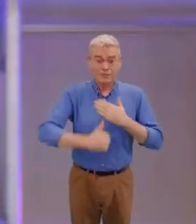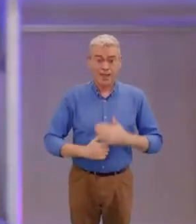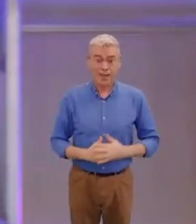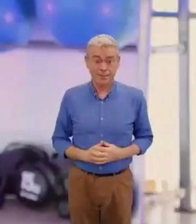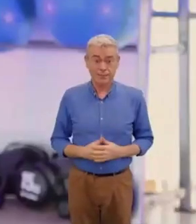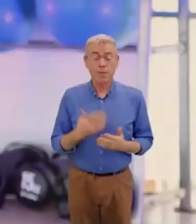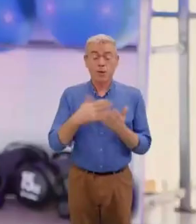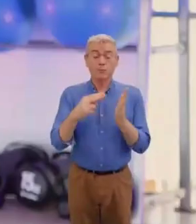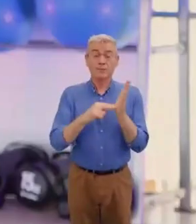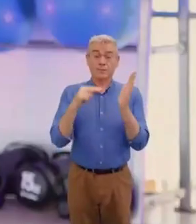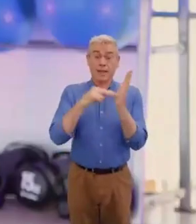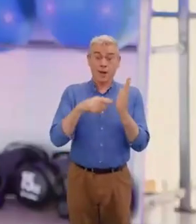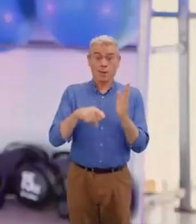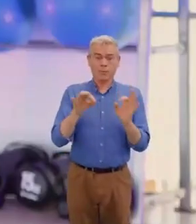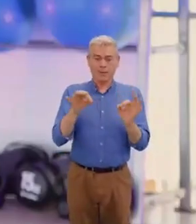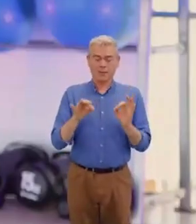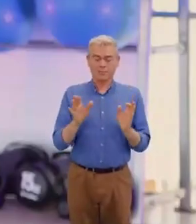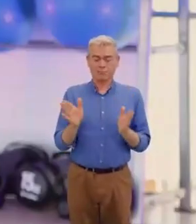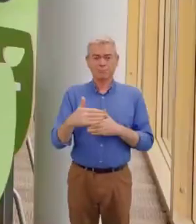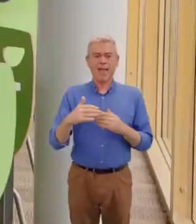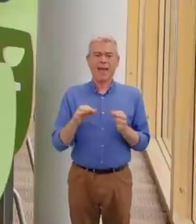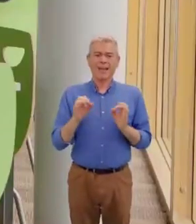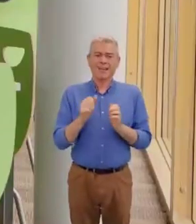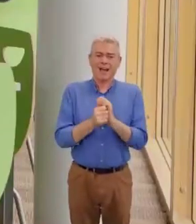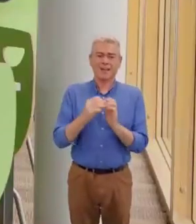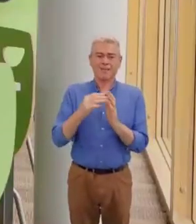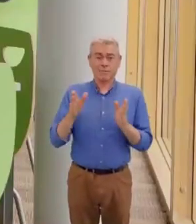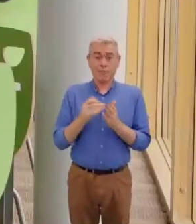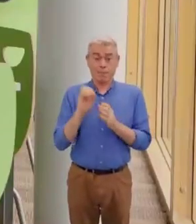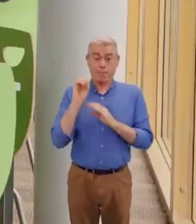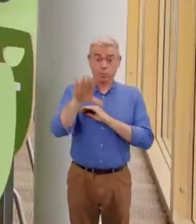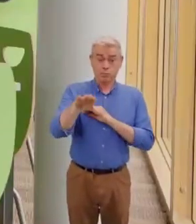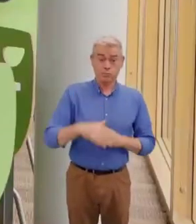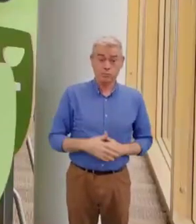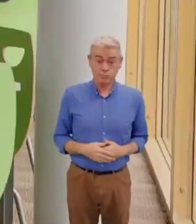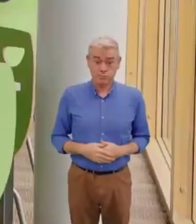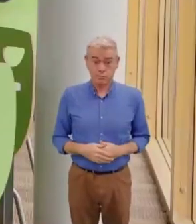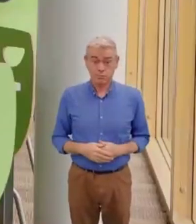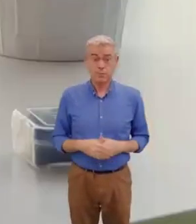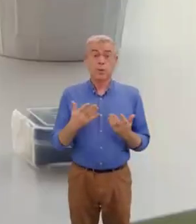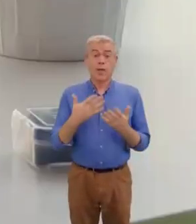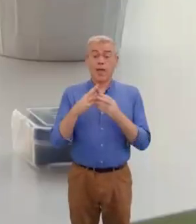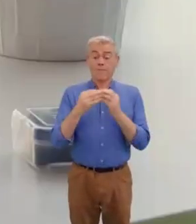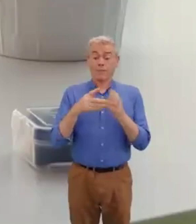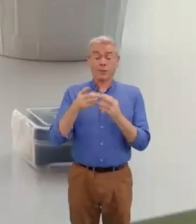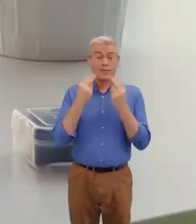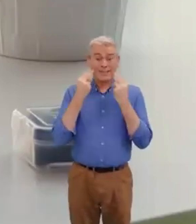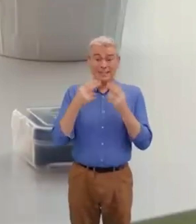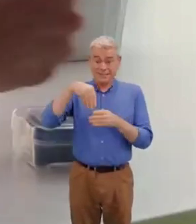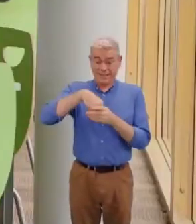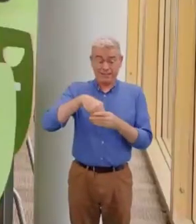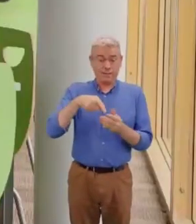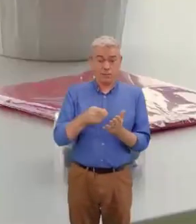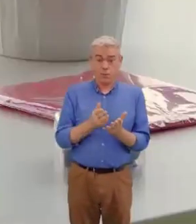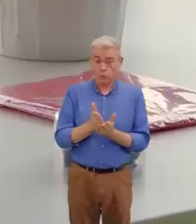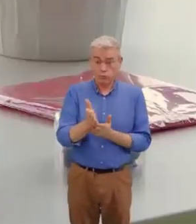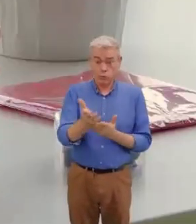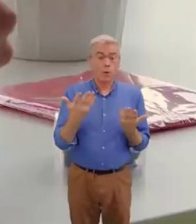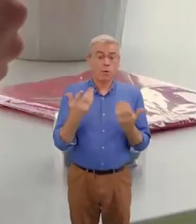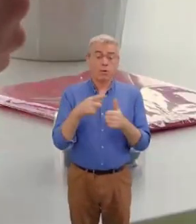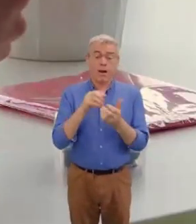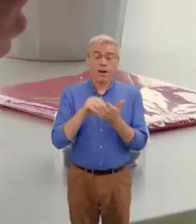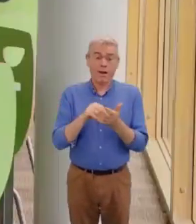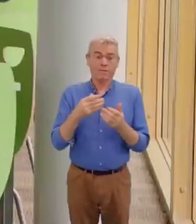motivated every day. Plus, when you sign up, you'll receive a Get Active pack in the post with everything you need to support your